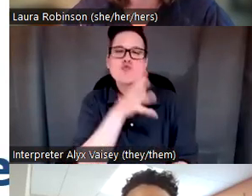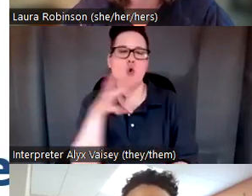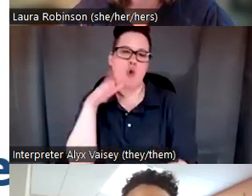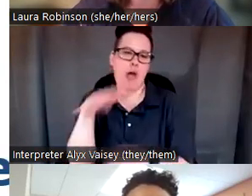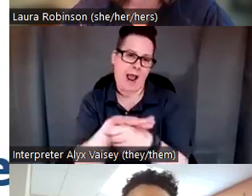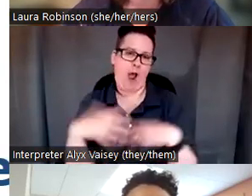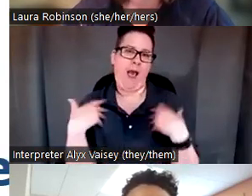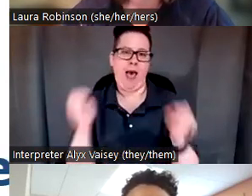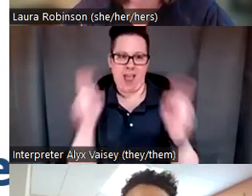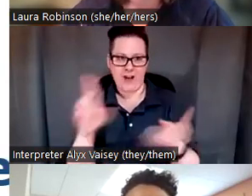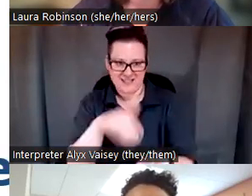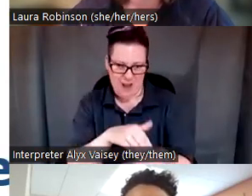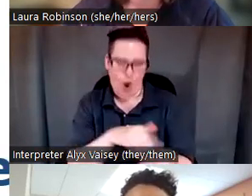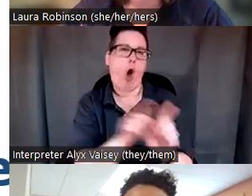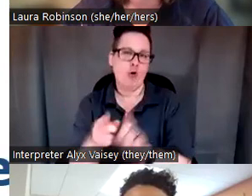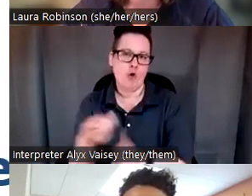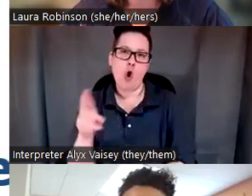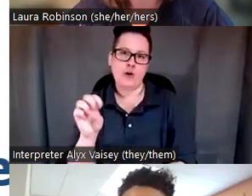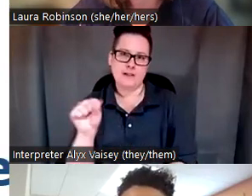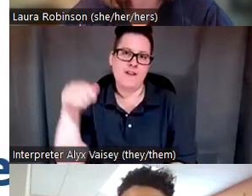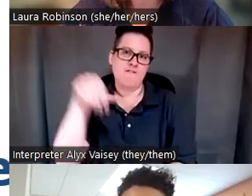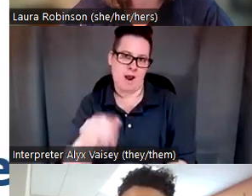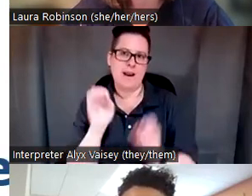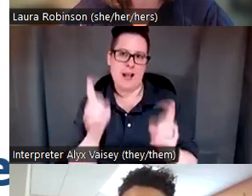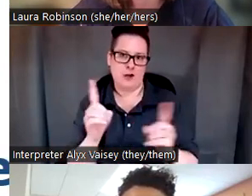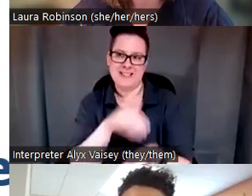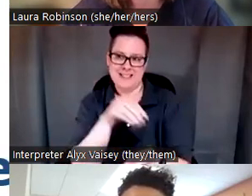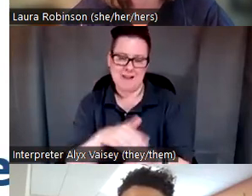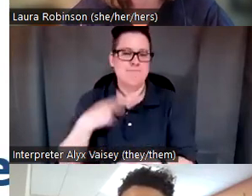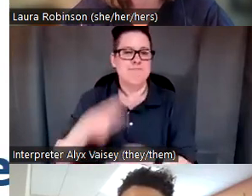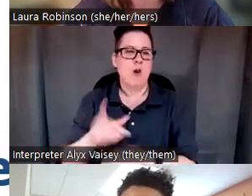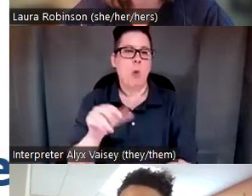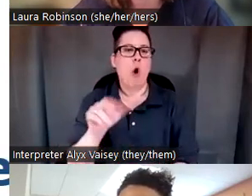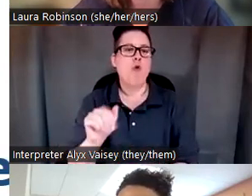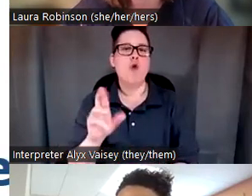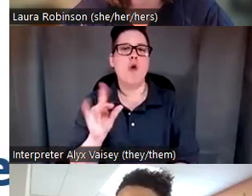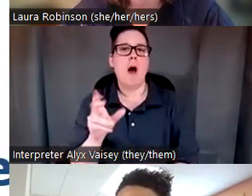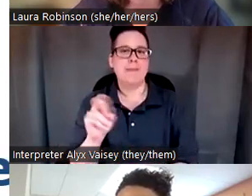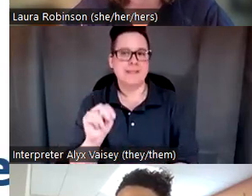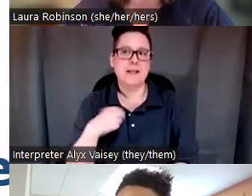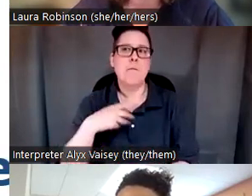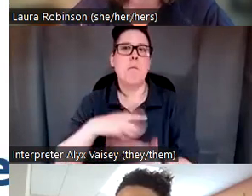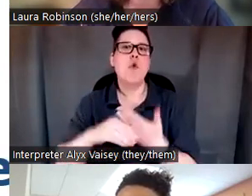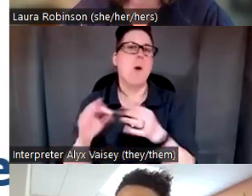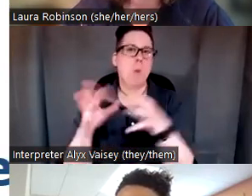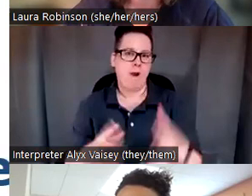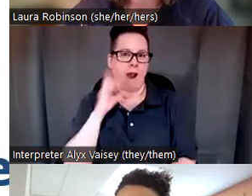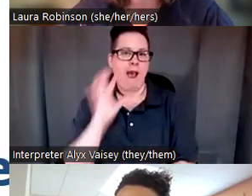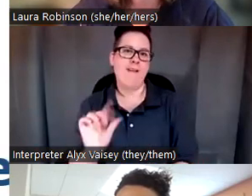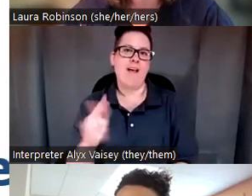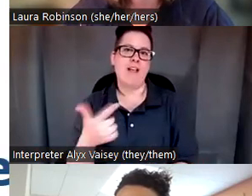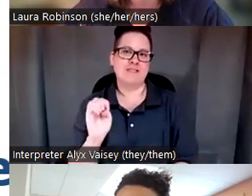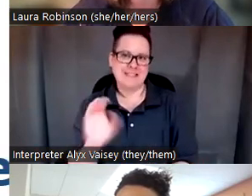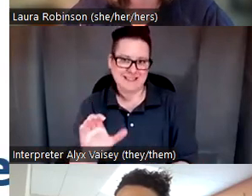Center, also a HRSA-funded education center. My name is Laura Robinson, and I am the program coordinator for the FLGEC.